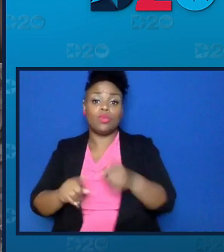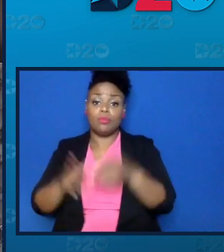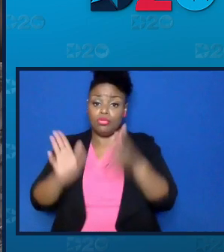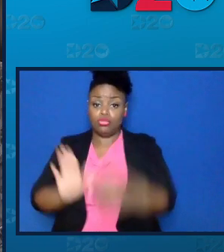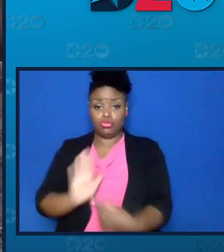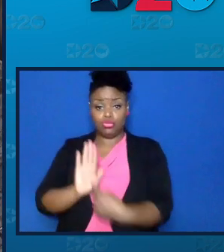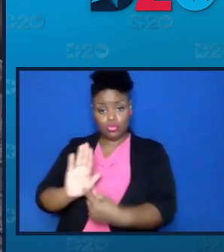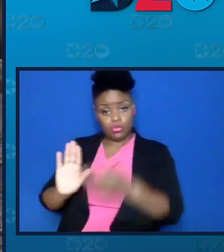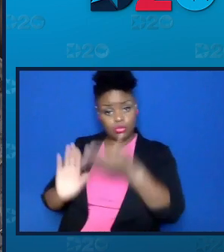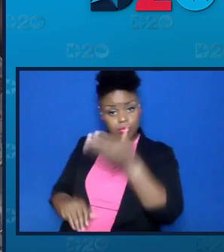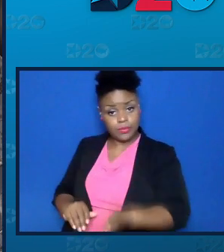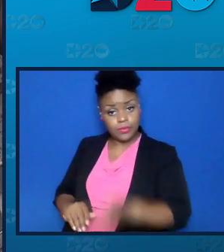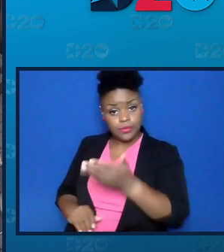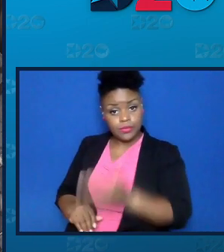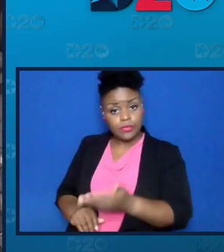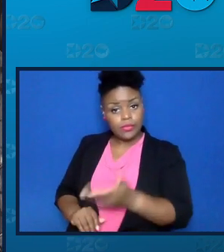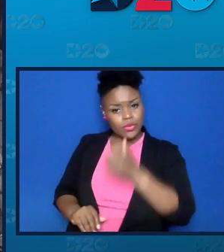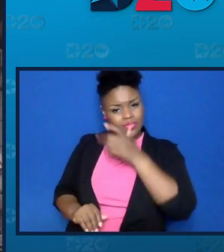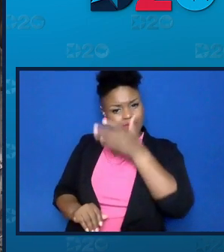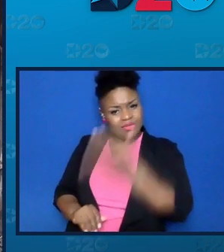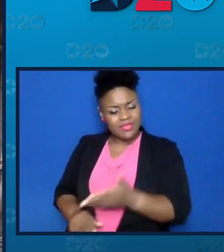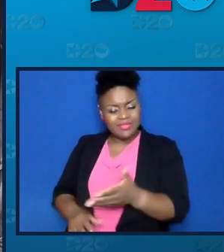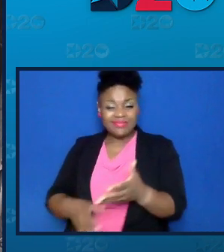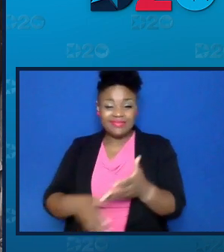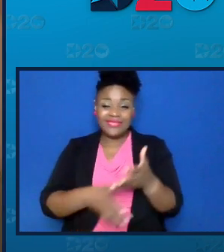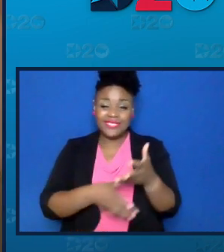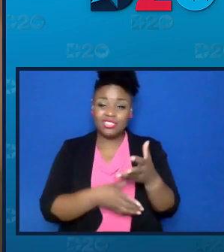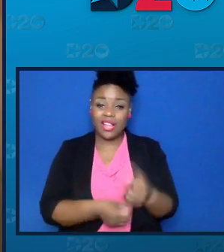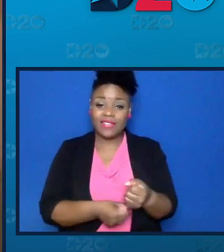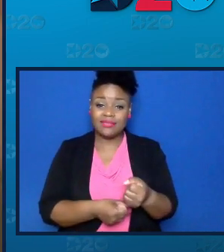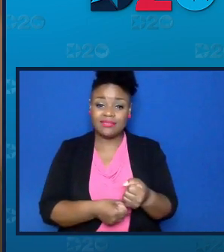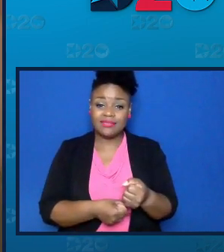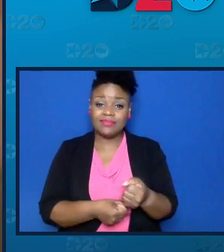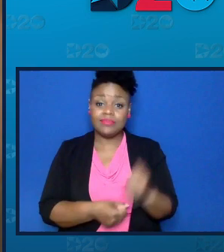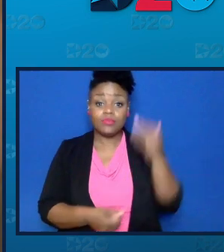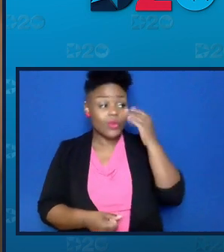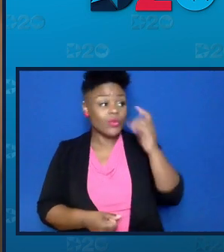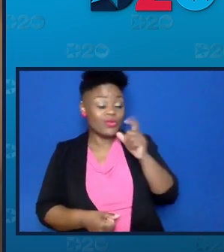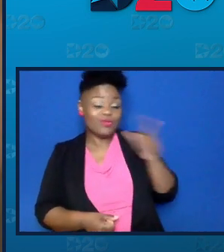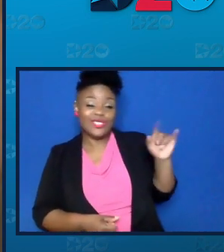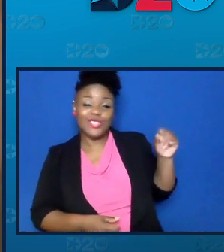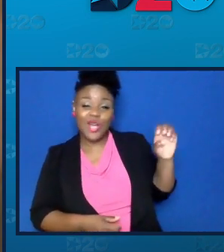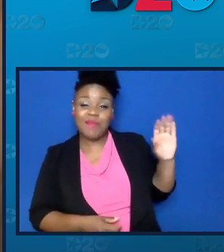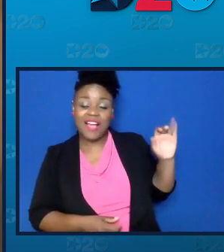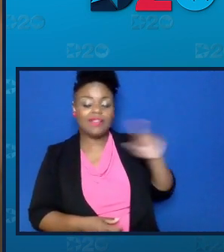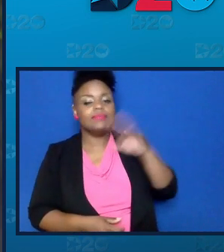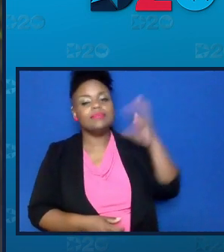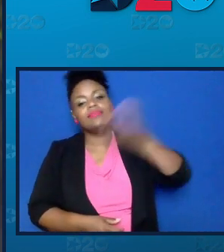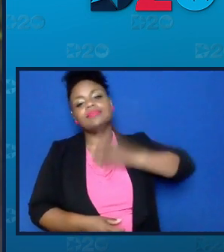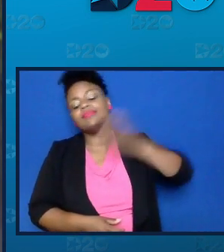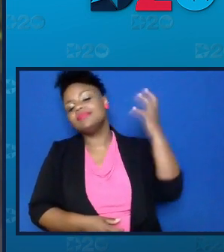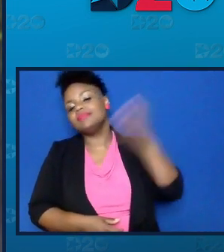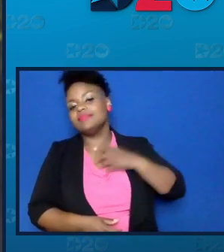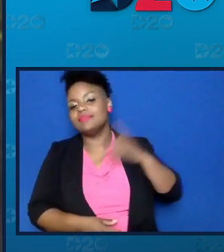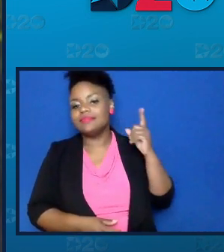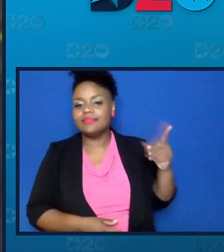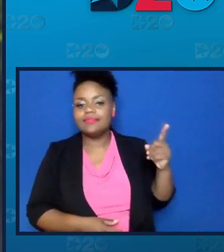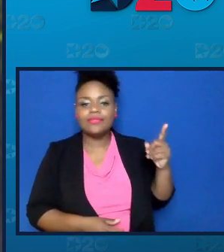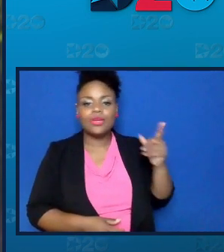is. He is the best candidate for America, not just for our families, but for all families.